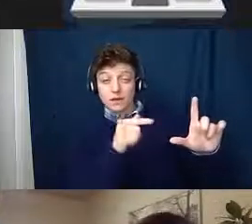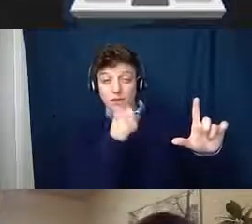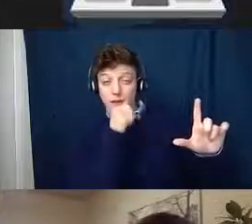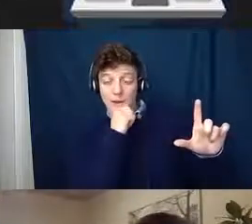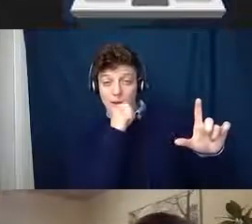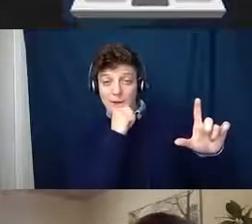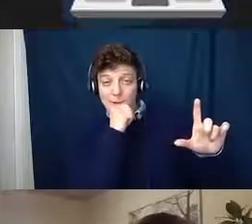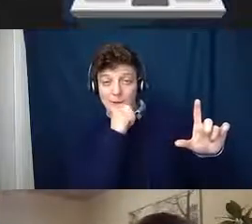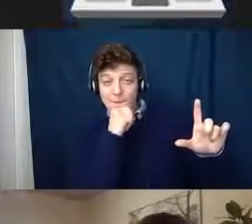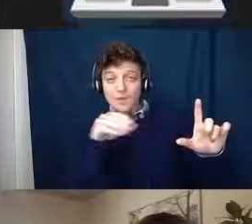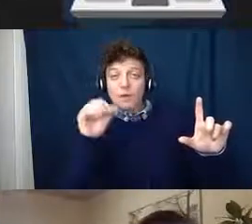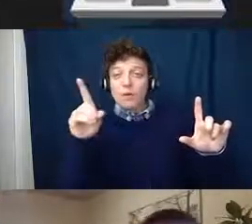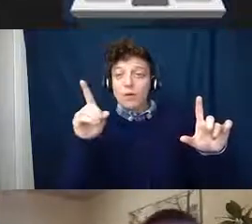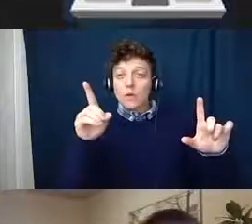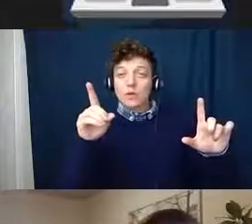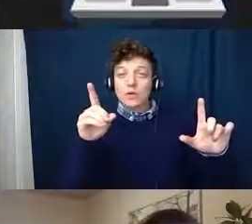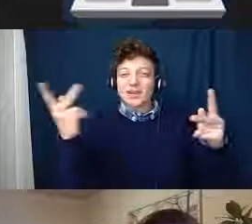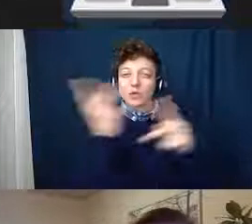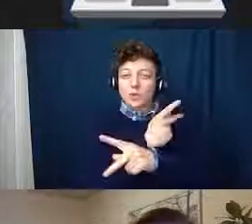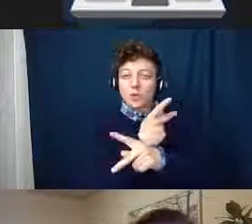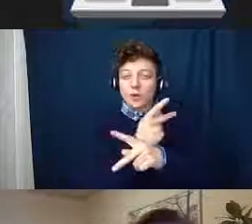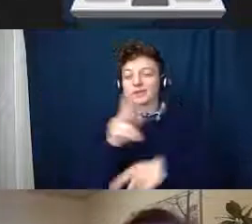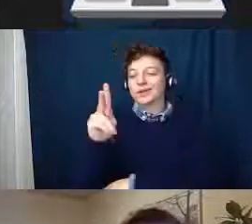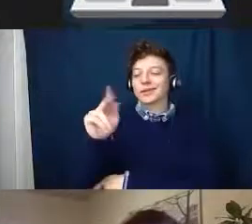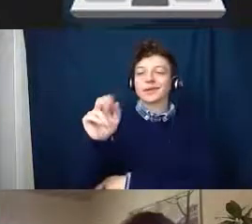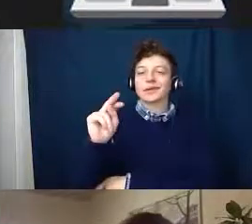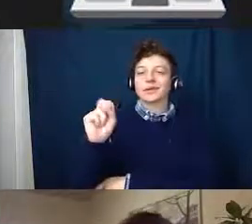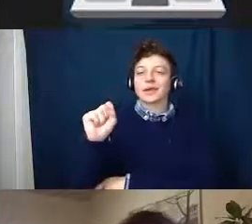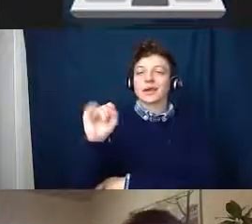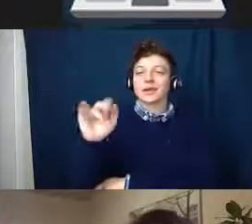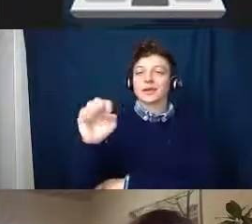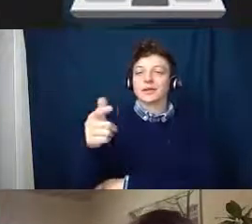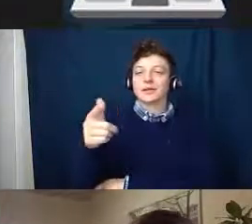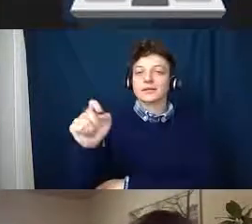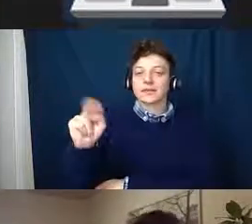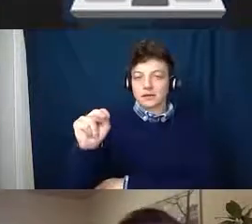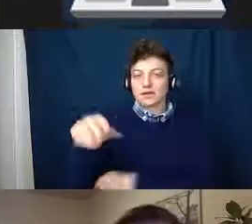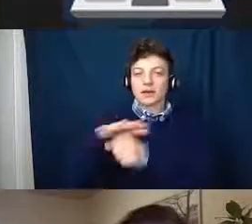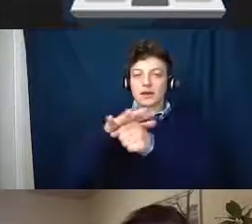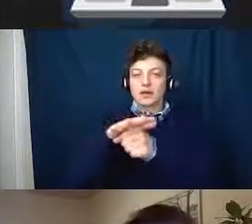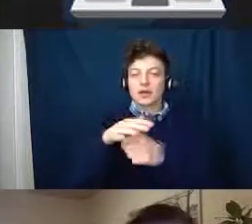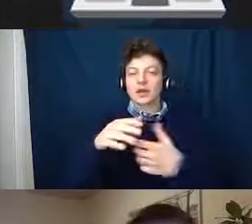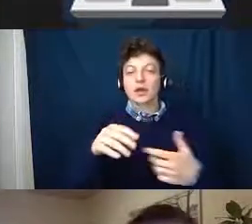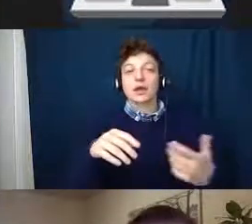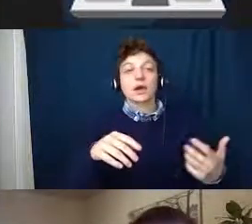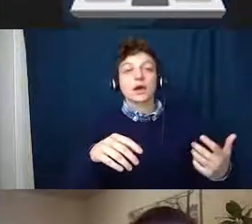that overdoses are highest in kind of the Kensington area, which is likely unsurprising. Raven mentioned